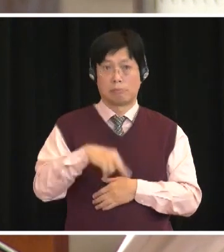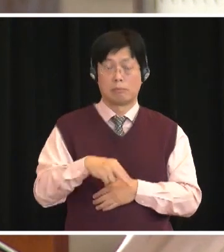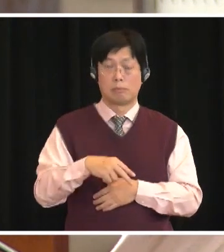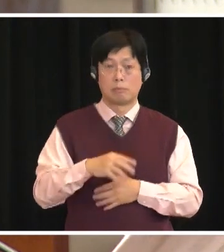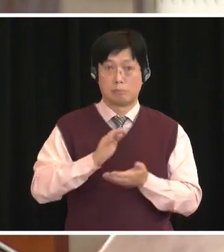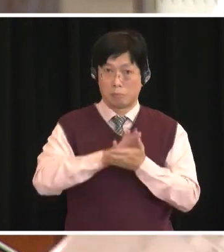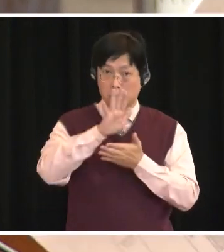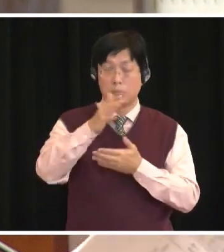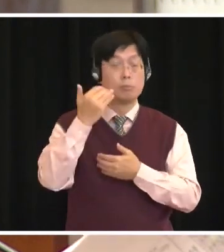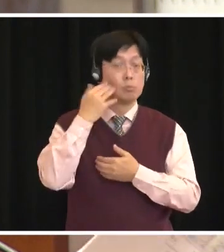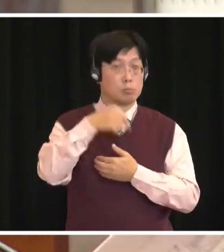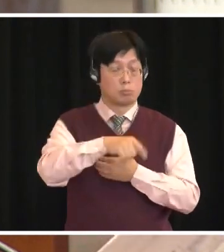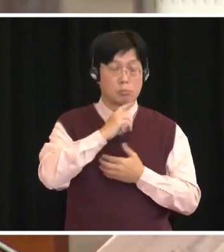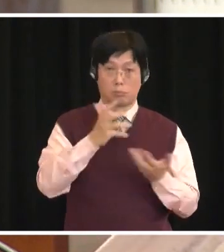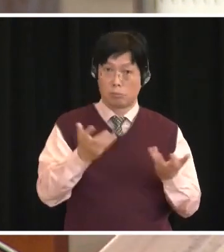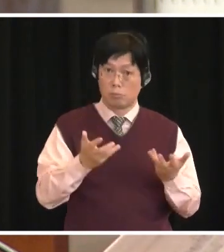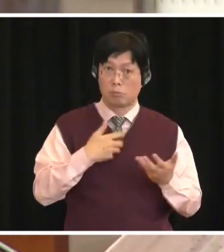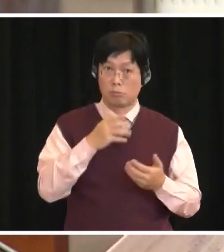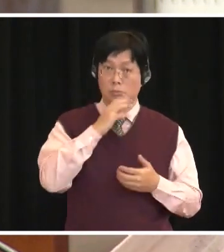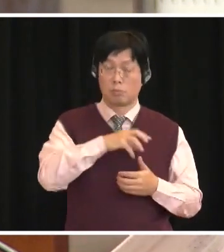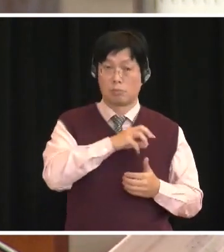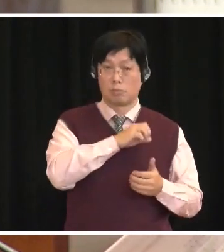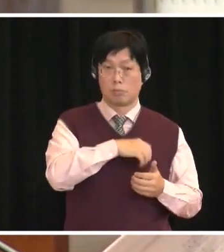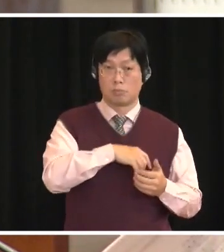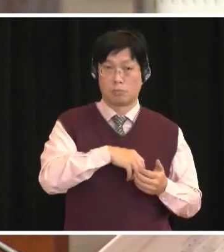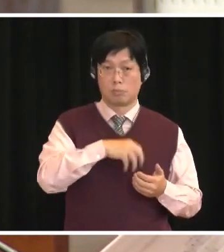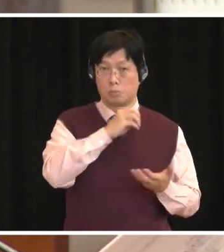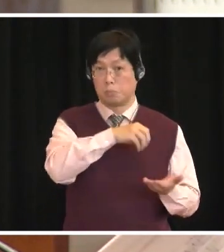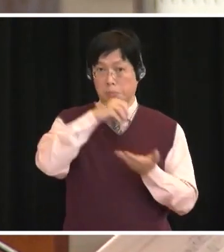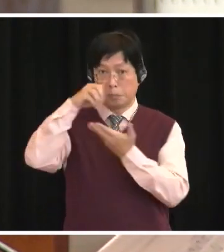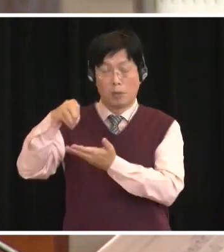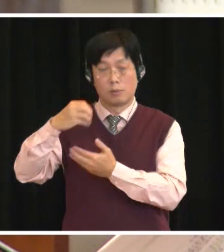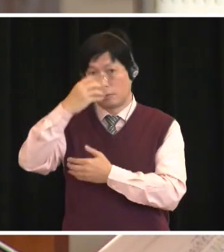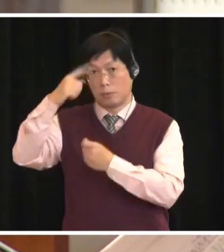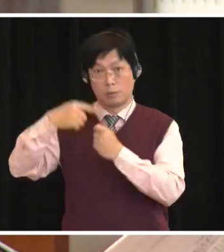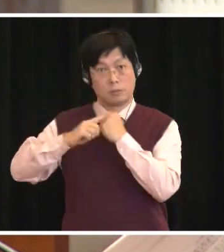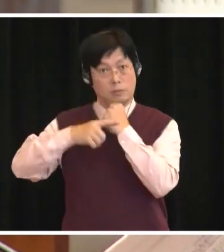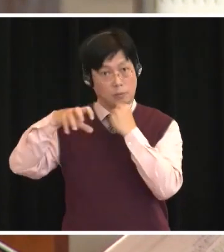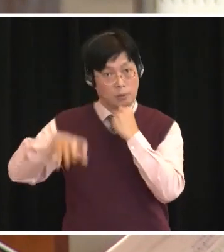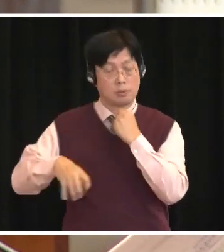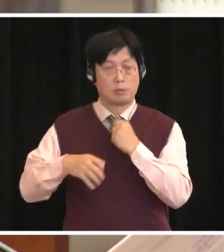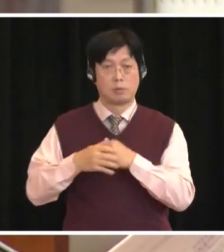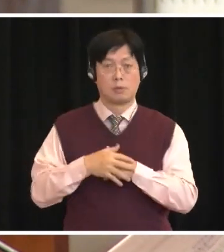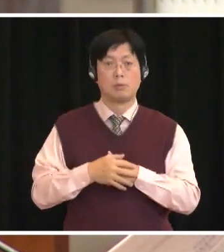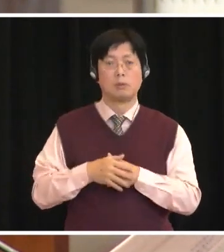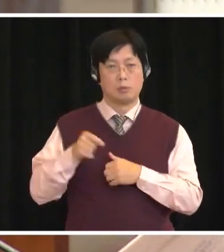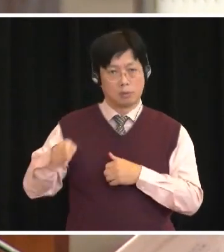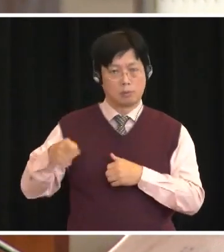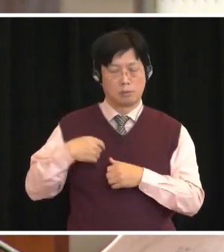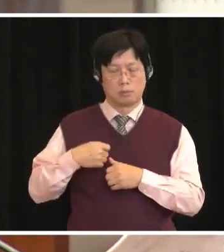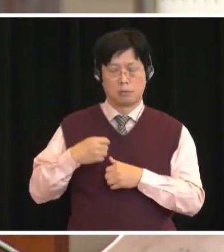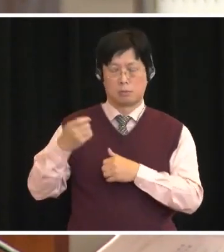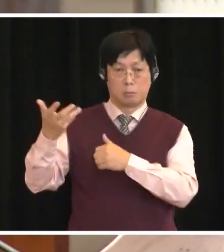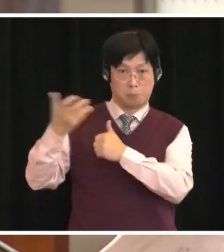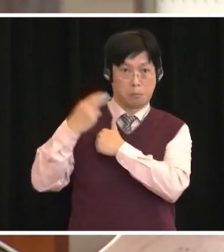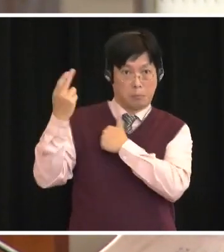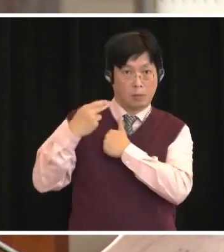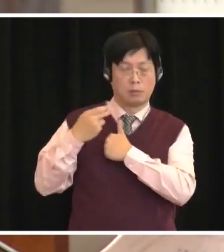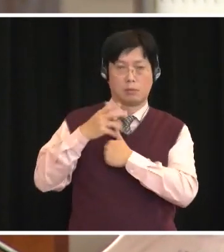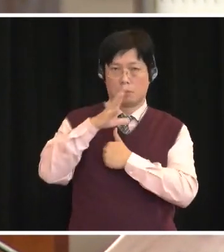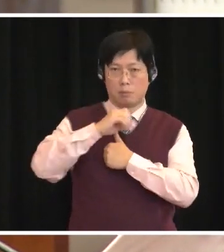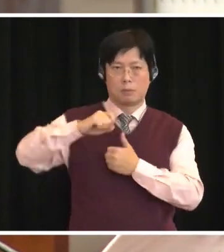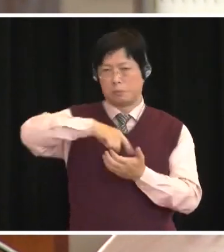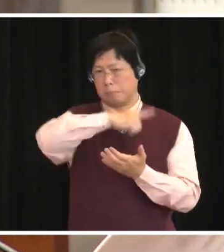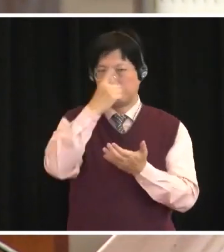juvenile, and the CCTV's image must not be filmed by